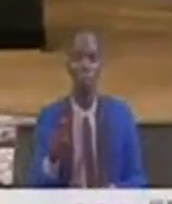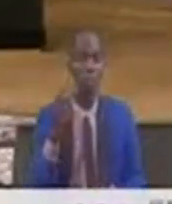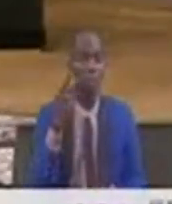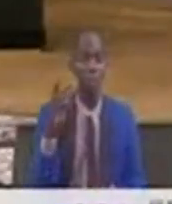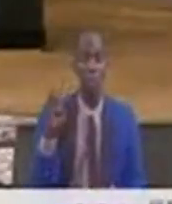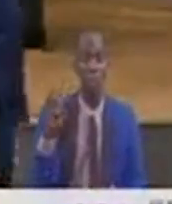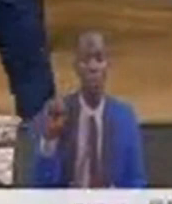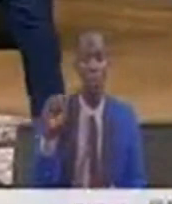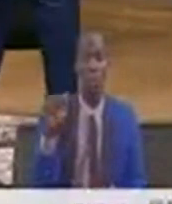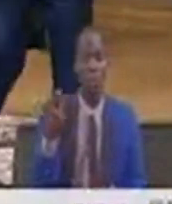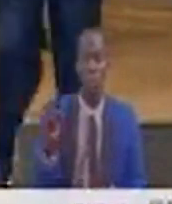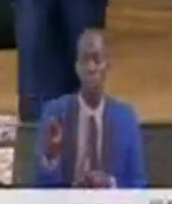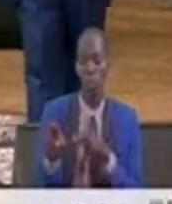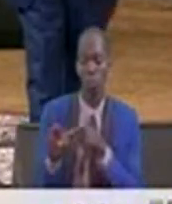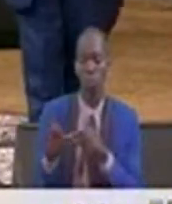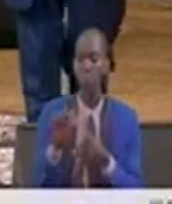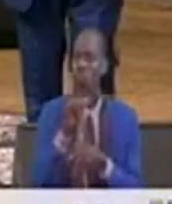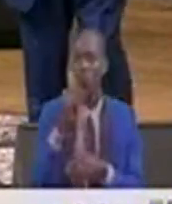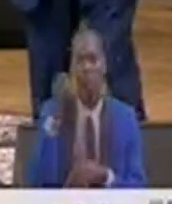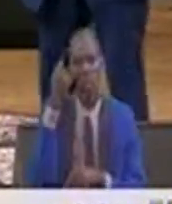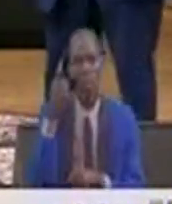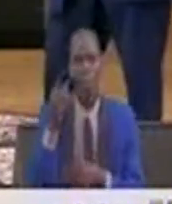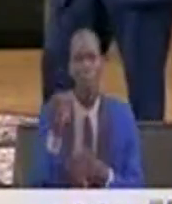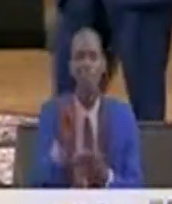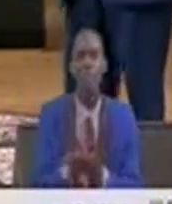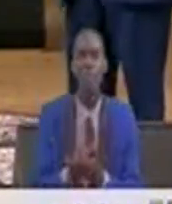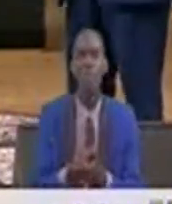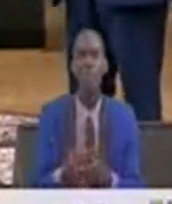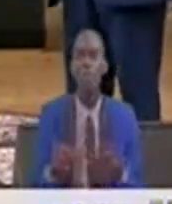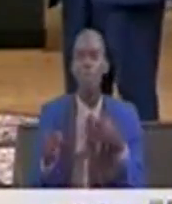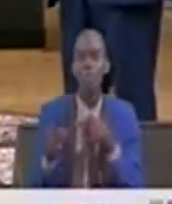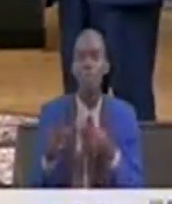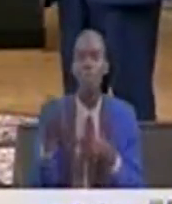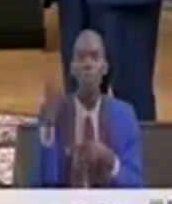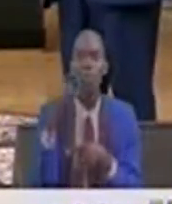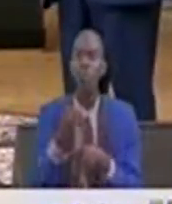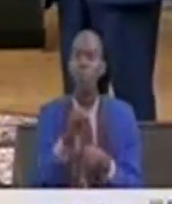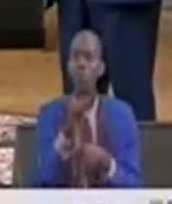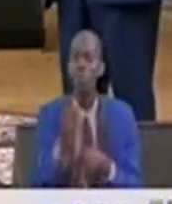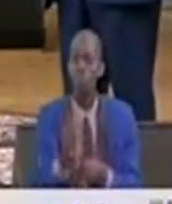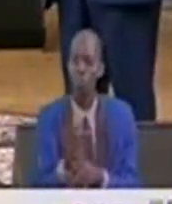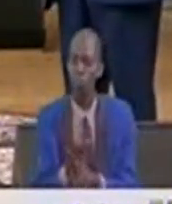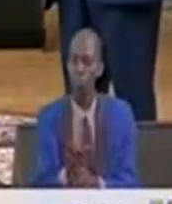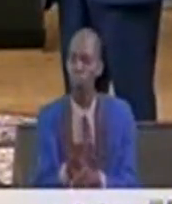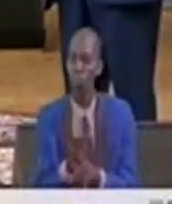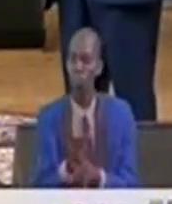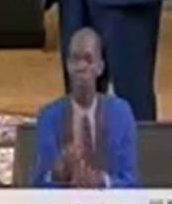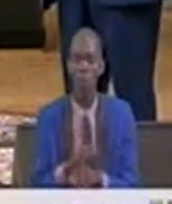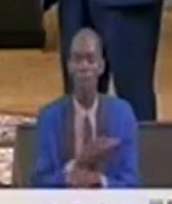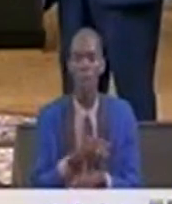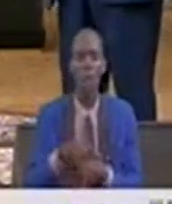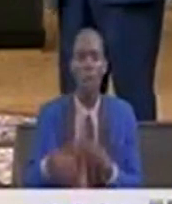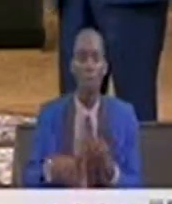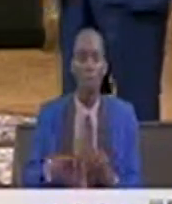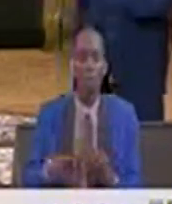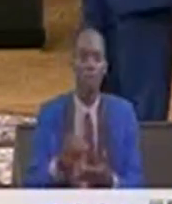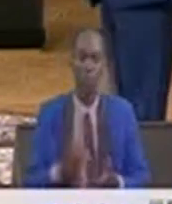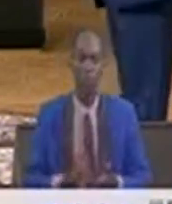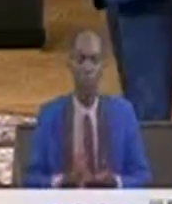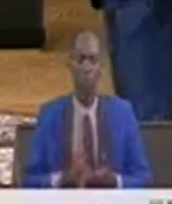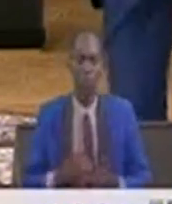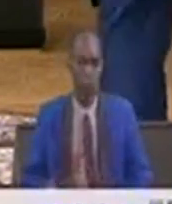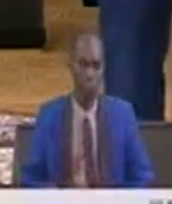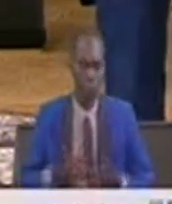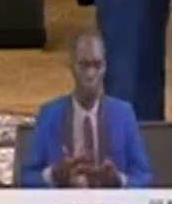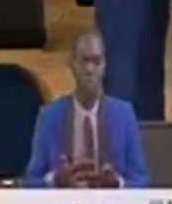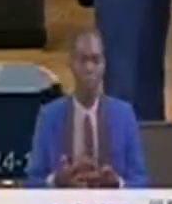Esau didn't understand, he was not watching over his birthright. Esau